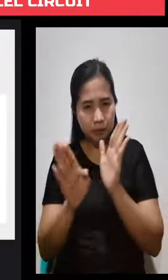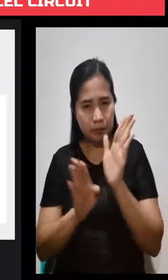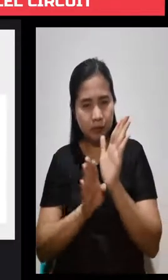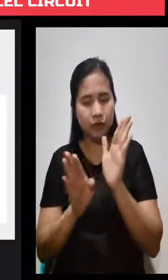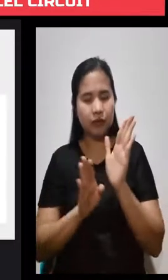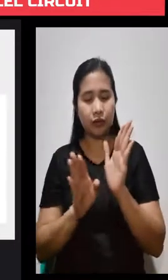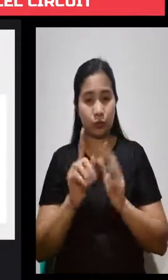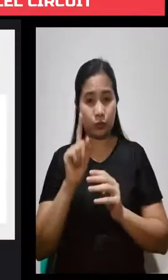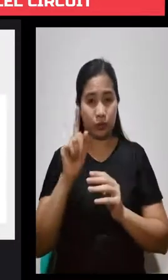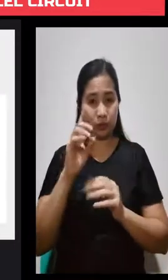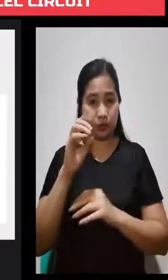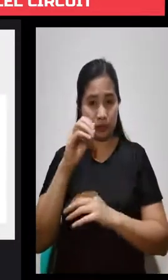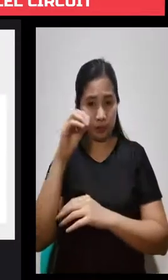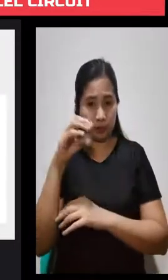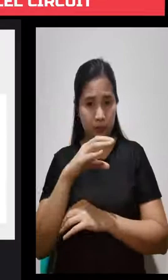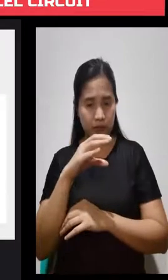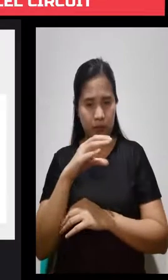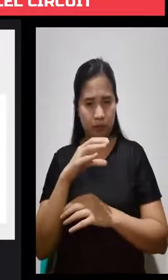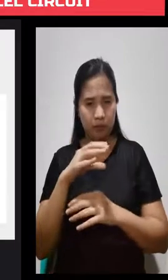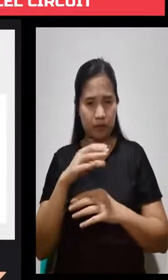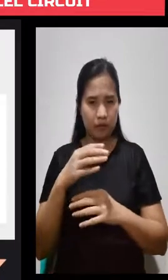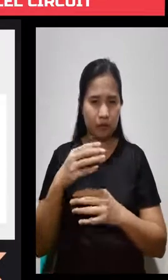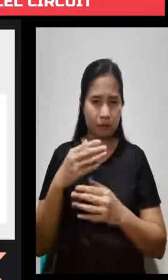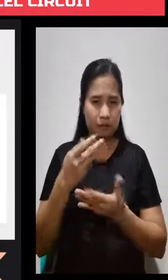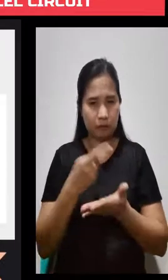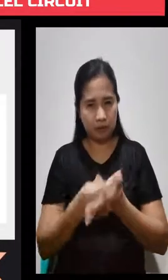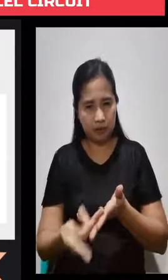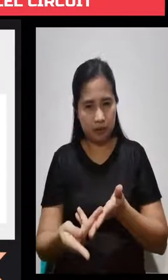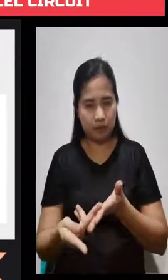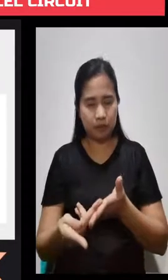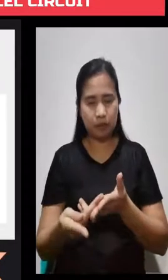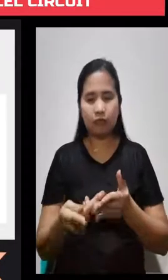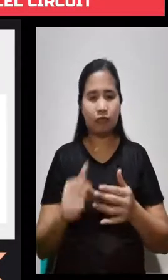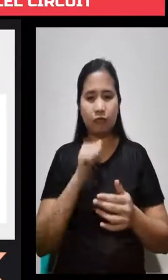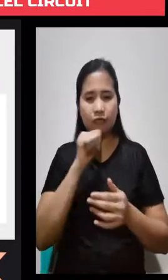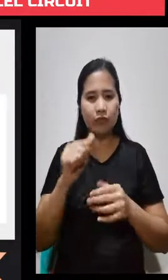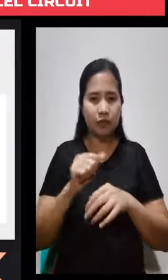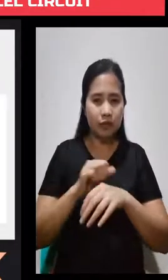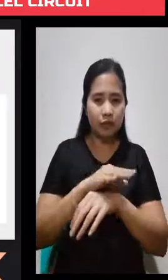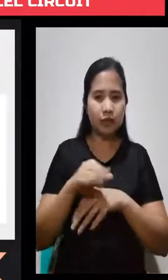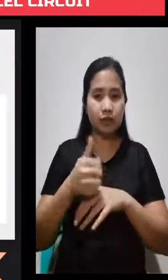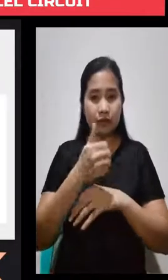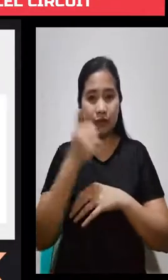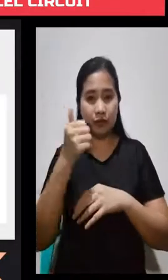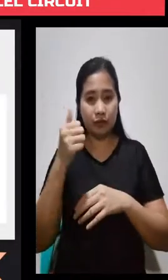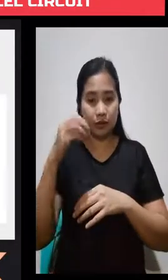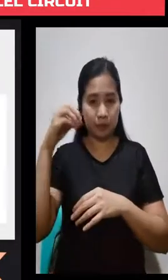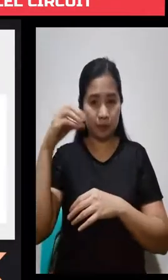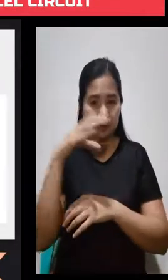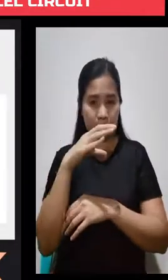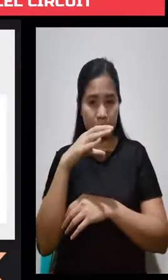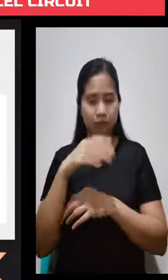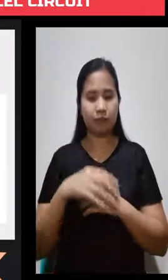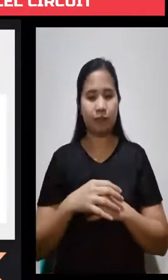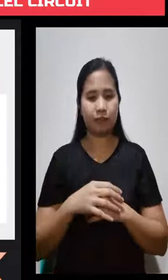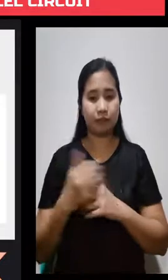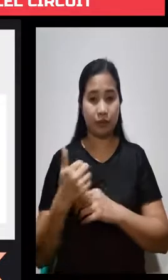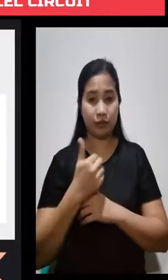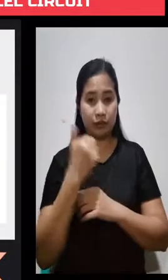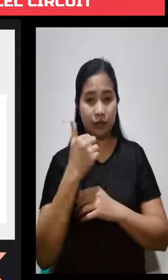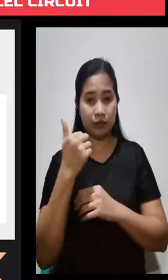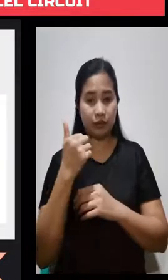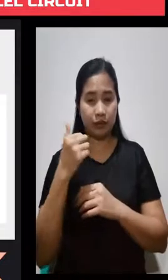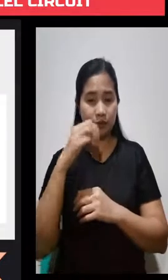not affect the other bulb. Well, the second one is series. It is